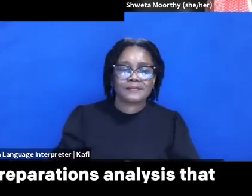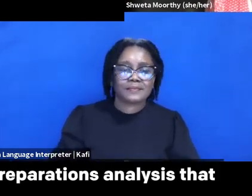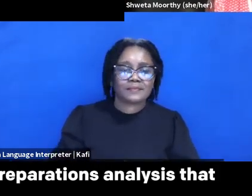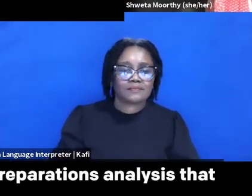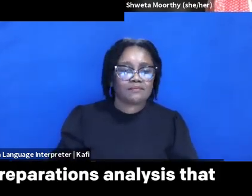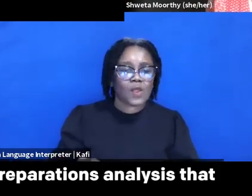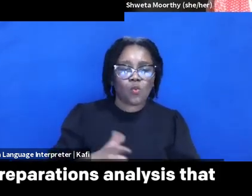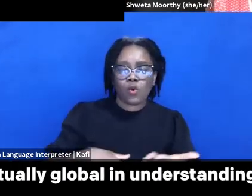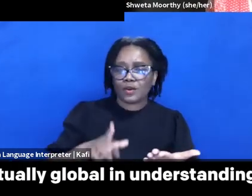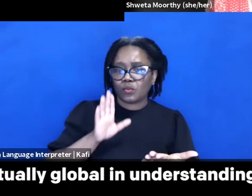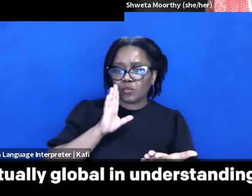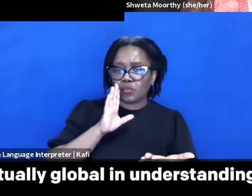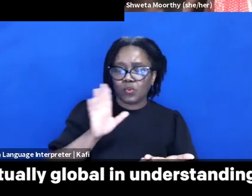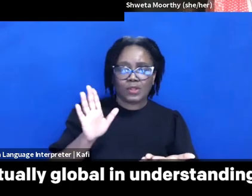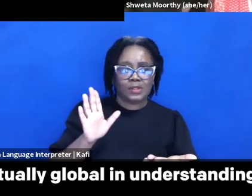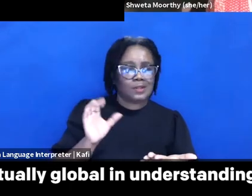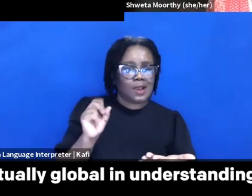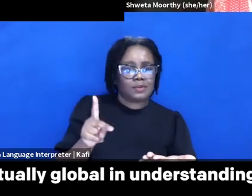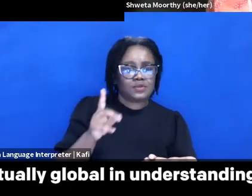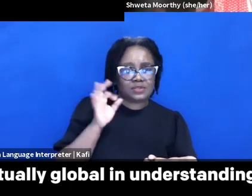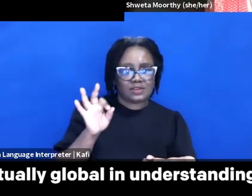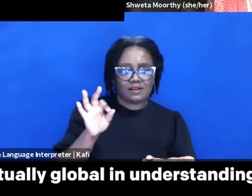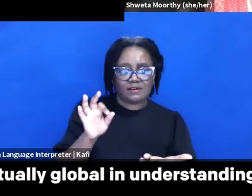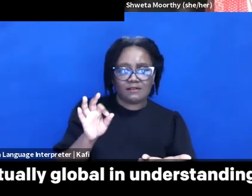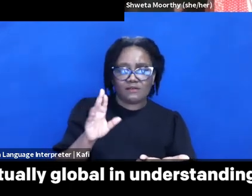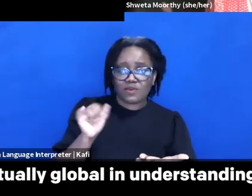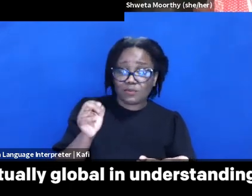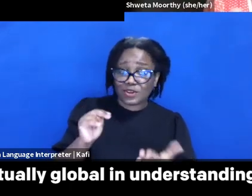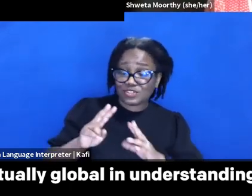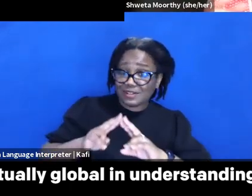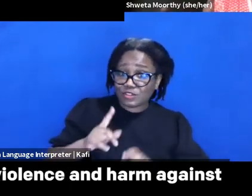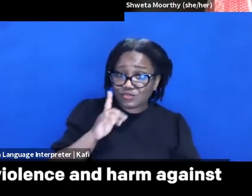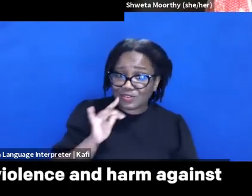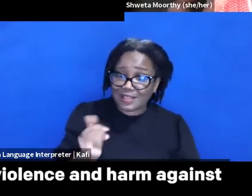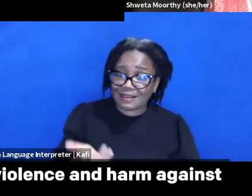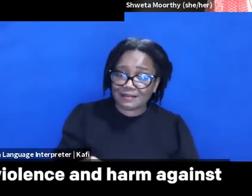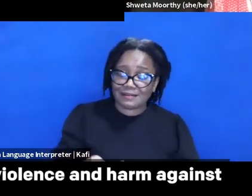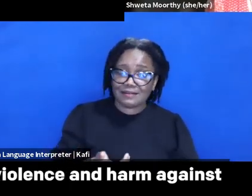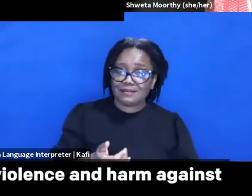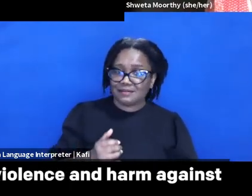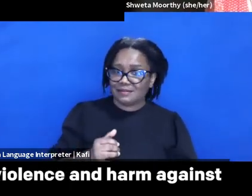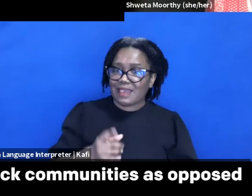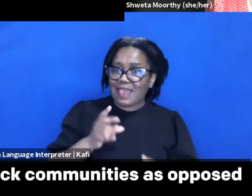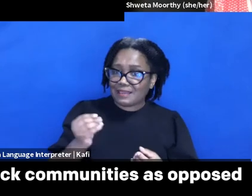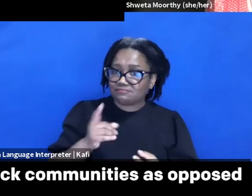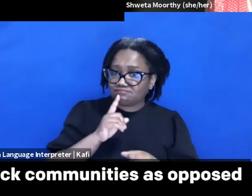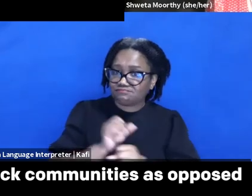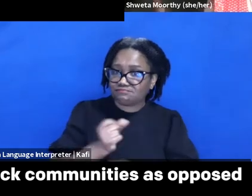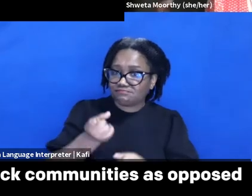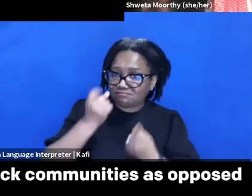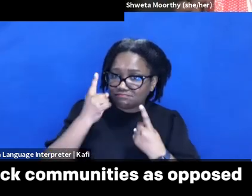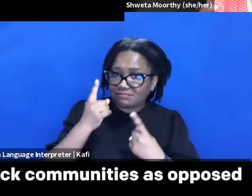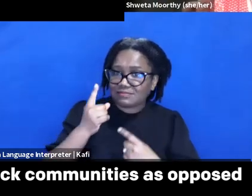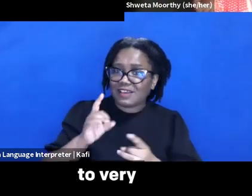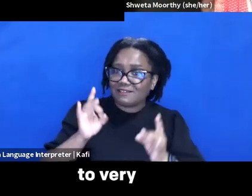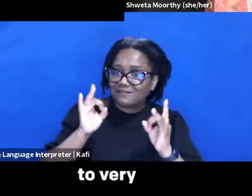reparations analysis that is actually global in understanding violence and harm against Black communities,